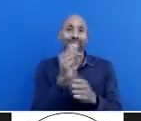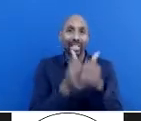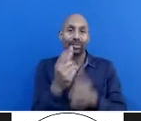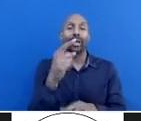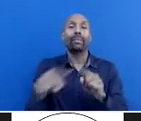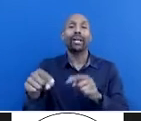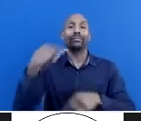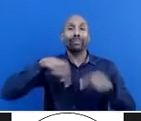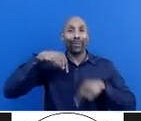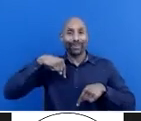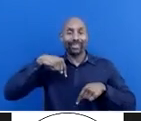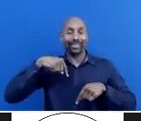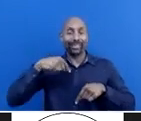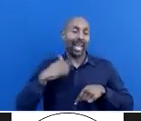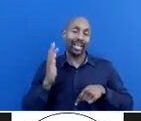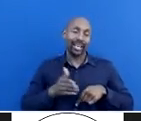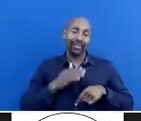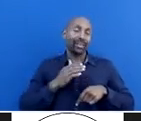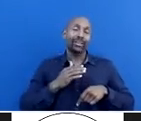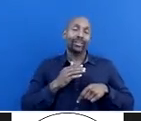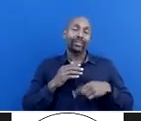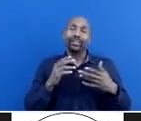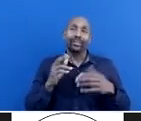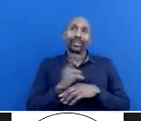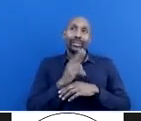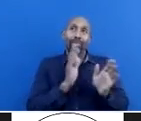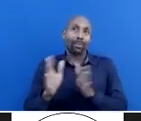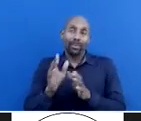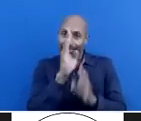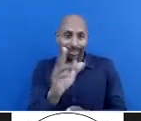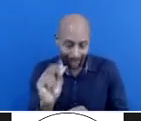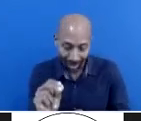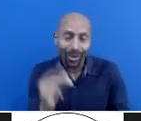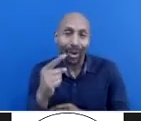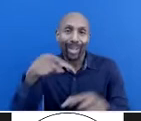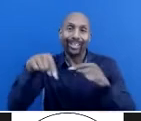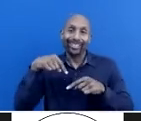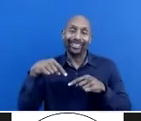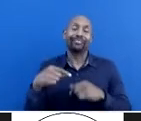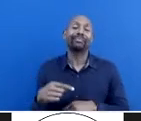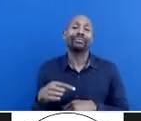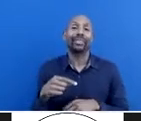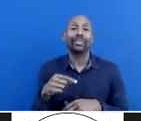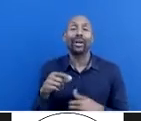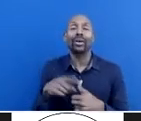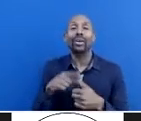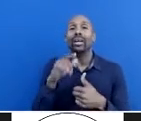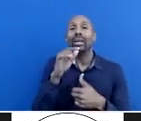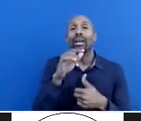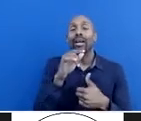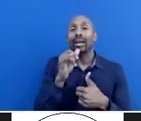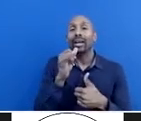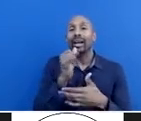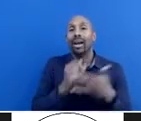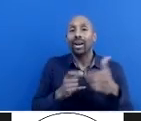So if I'm not mistaken, it was Africana art, spirituality, and struggle. So we'll start with struggle, move